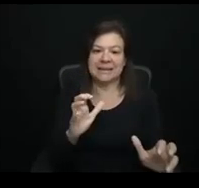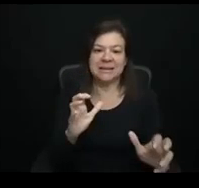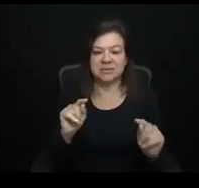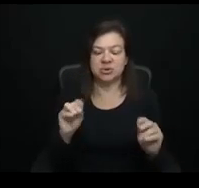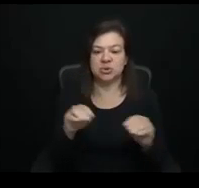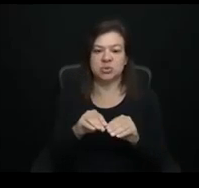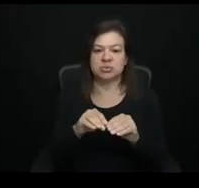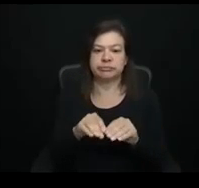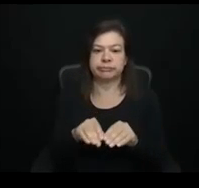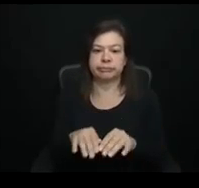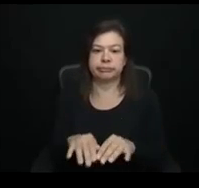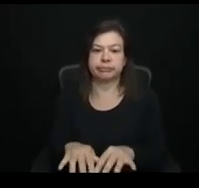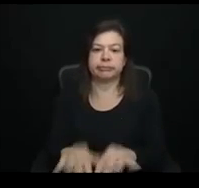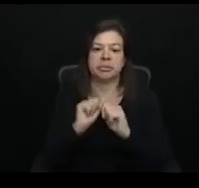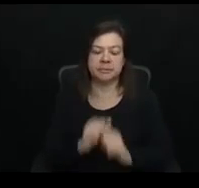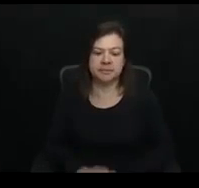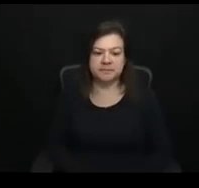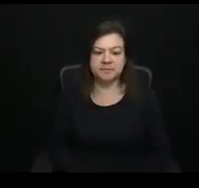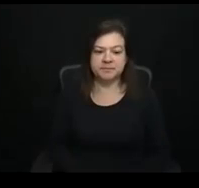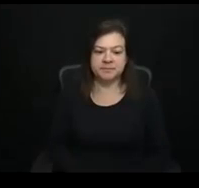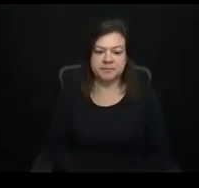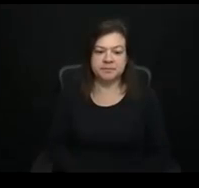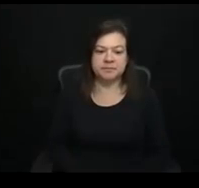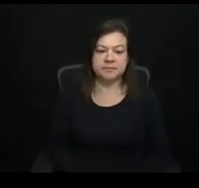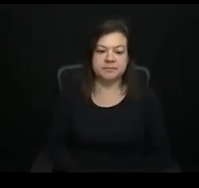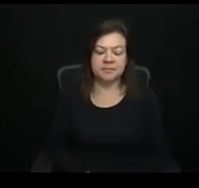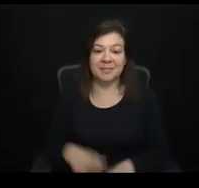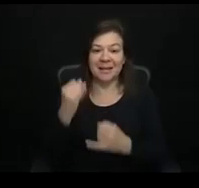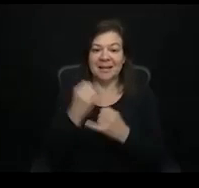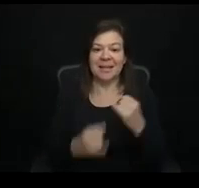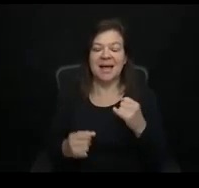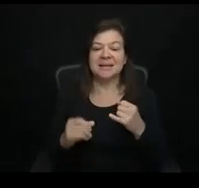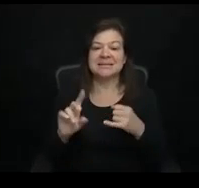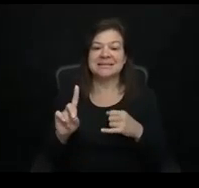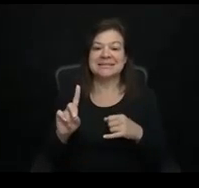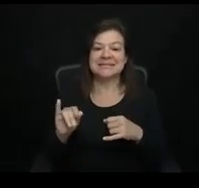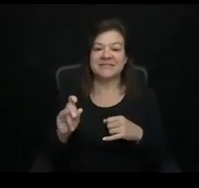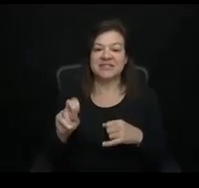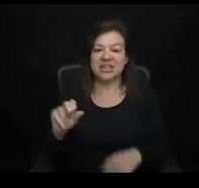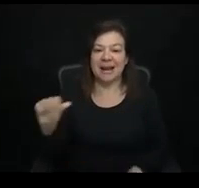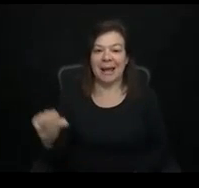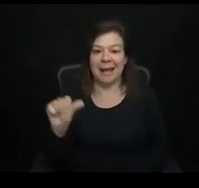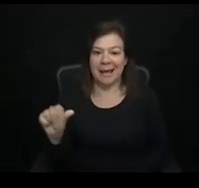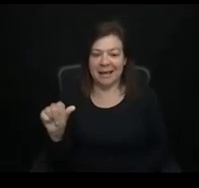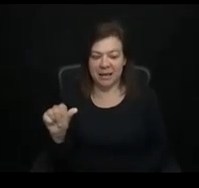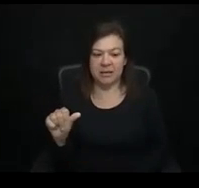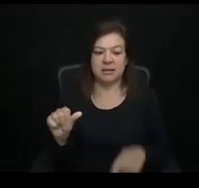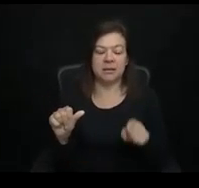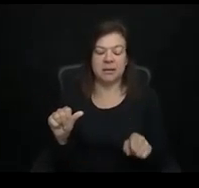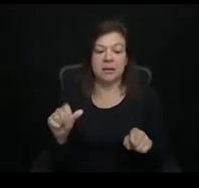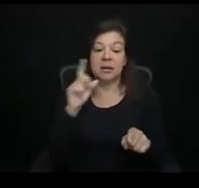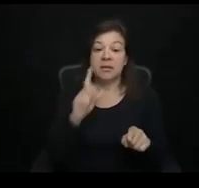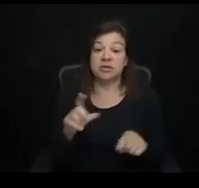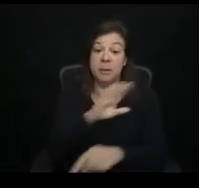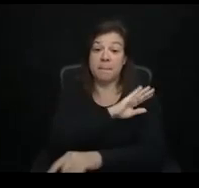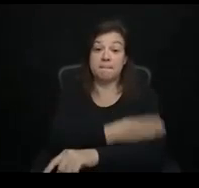and run again. Moving over to our last division, Division Alpha right here. I think I've described a few times, there's a power pole right